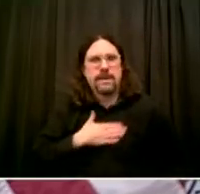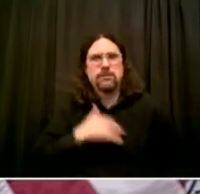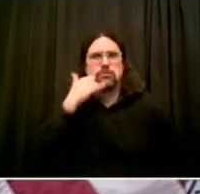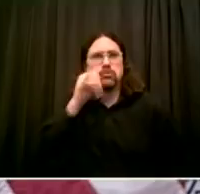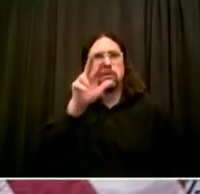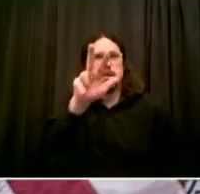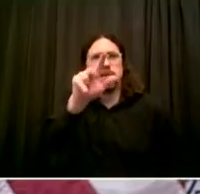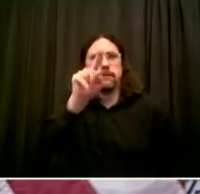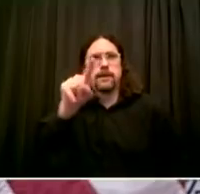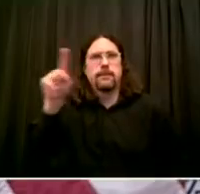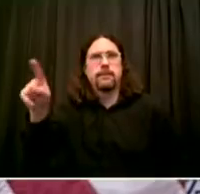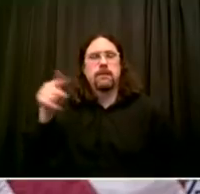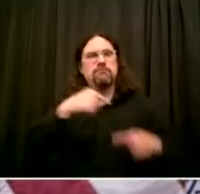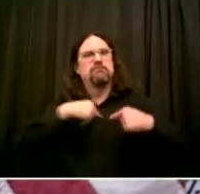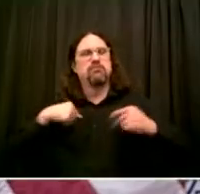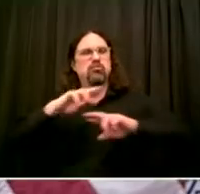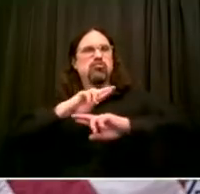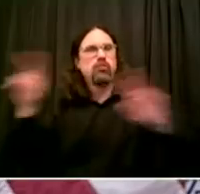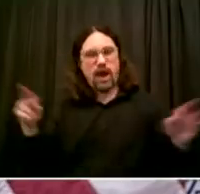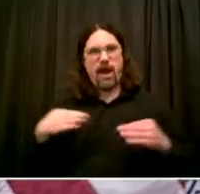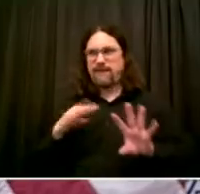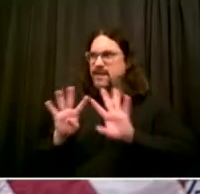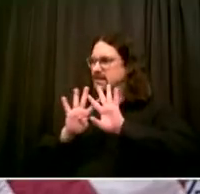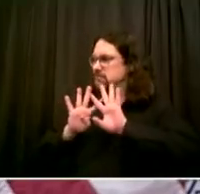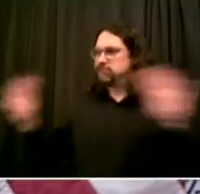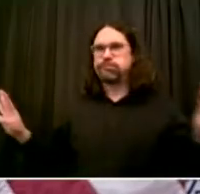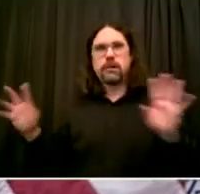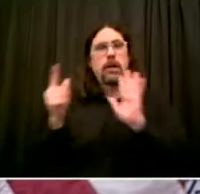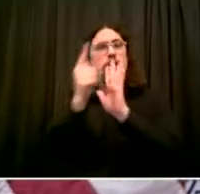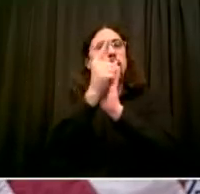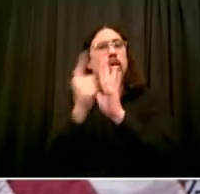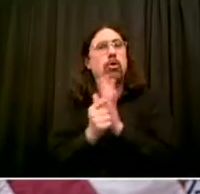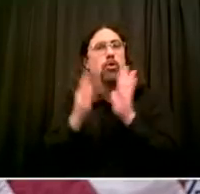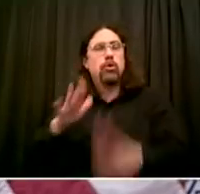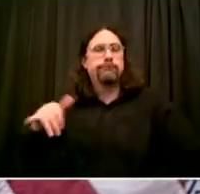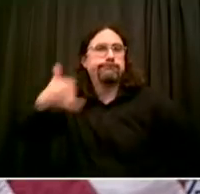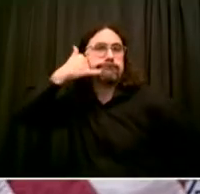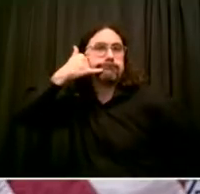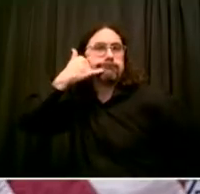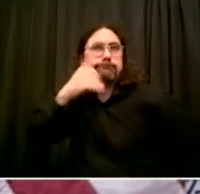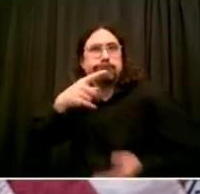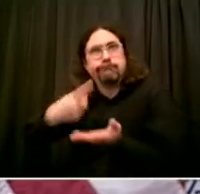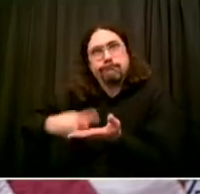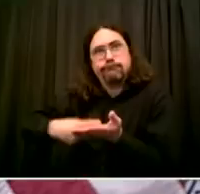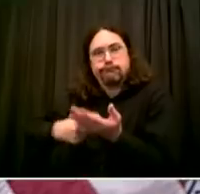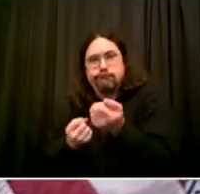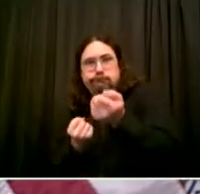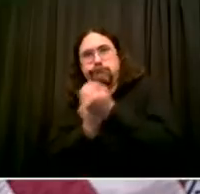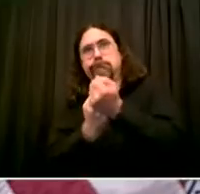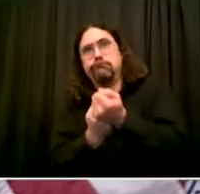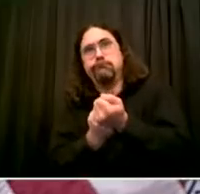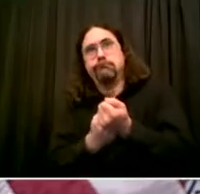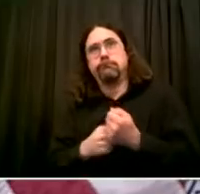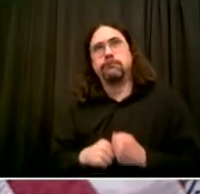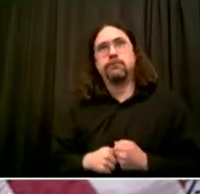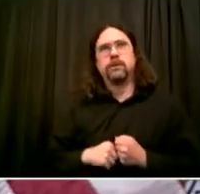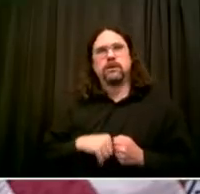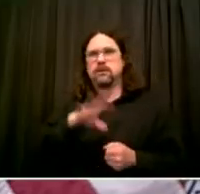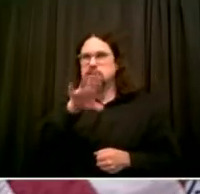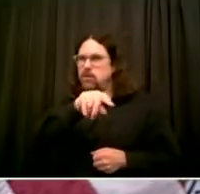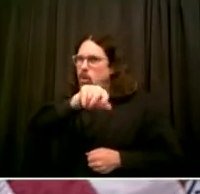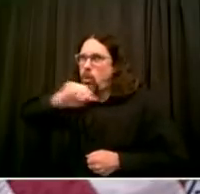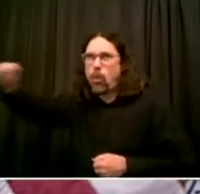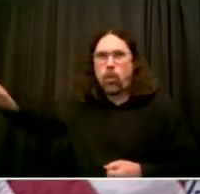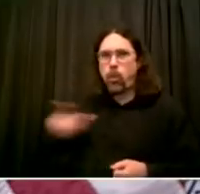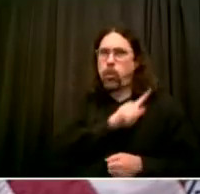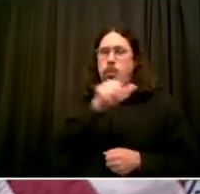do anything and everything to stop evictions, and we'll keep working on the state to get the changes we need. Next, we have Jeff Mays from the New York